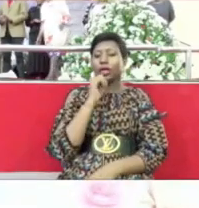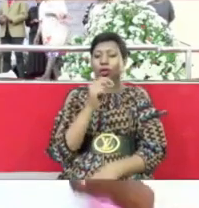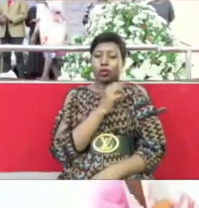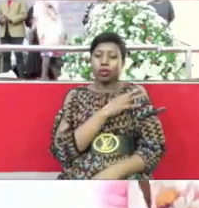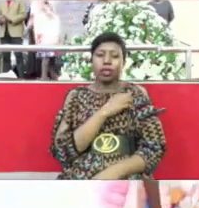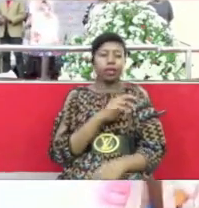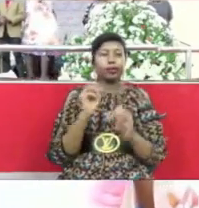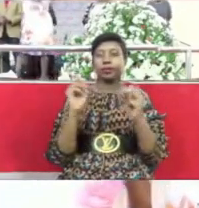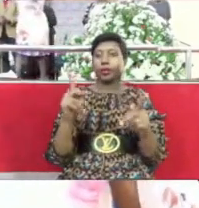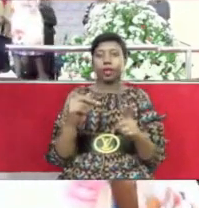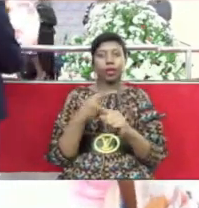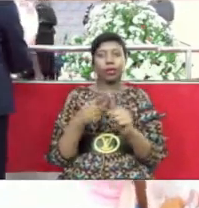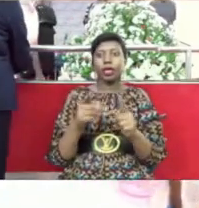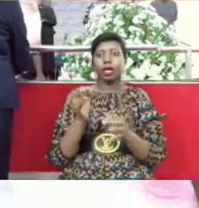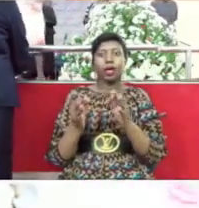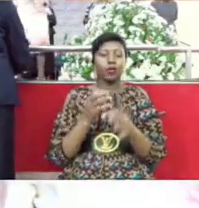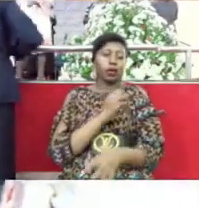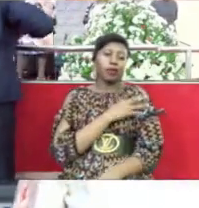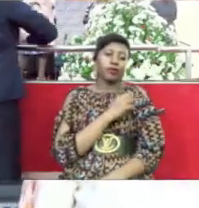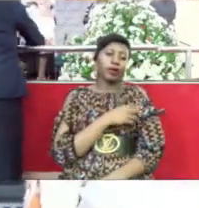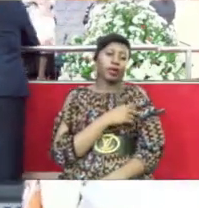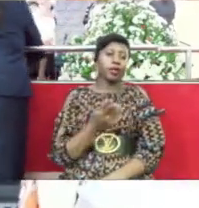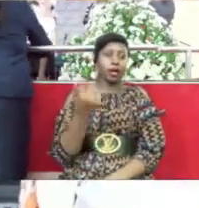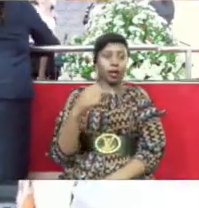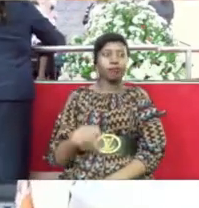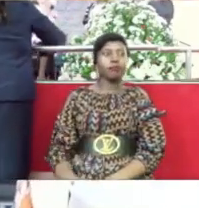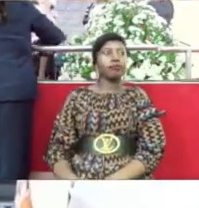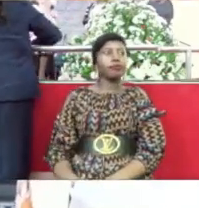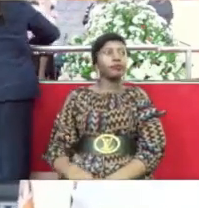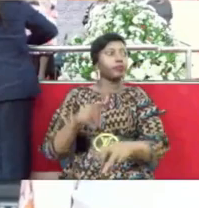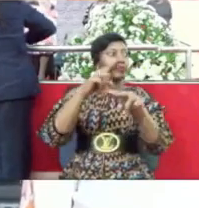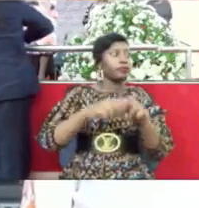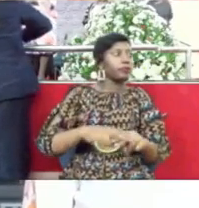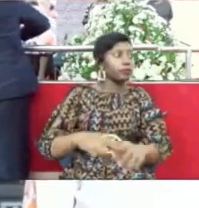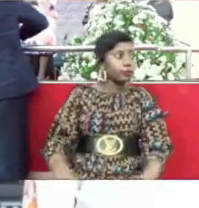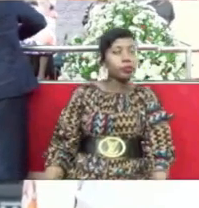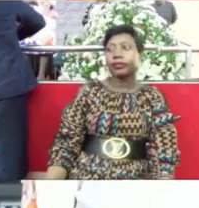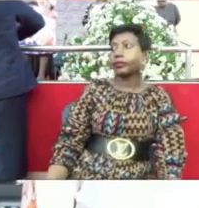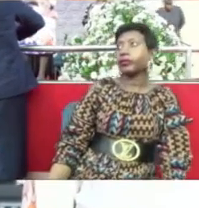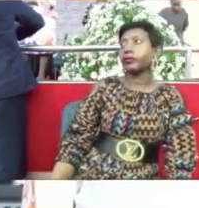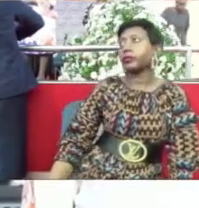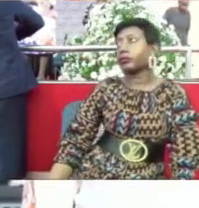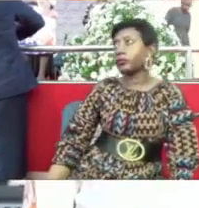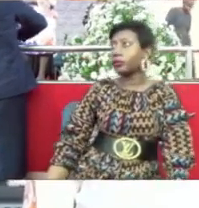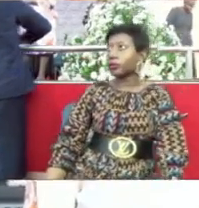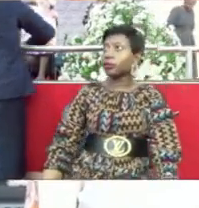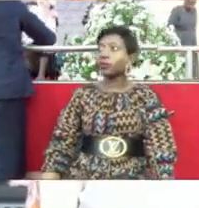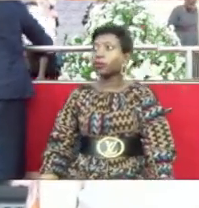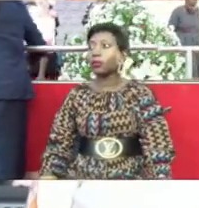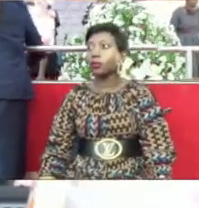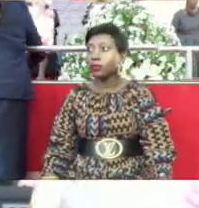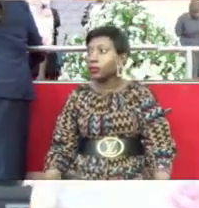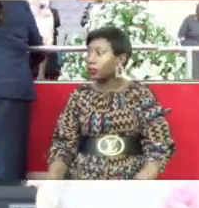come. But I want you to sit down. Hebu tukae sasa. Ili awe akiamuka tu yule anasikia. Angependa kuombewa hiyo